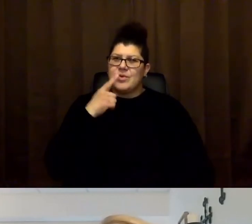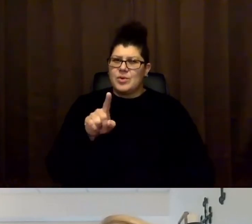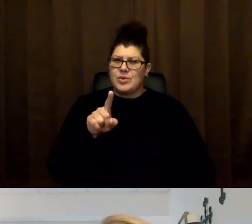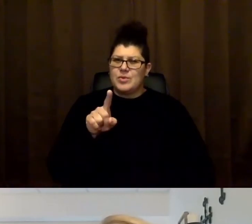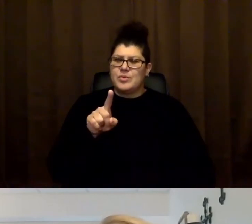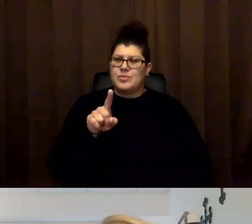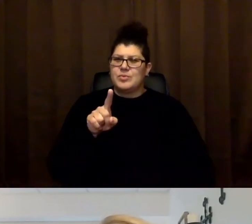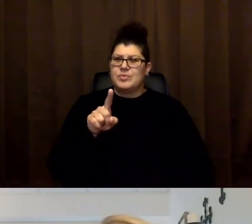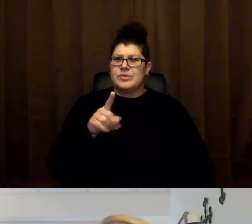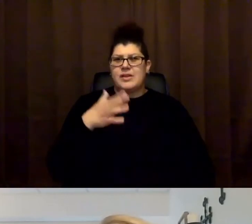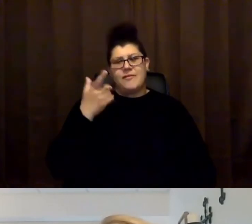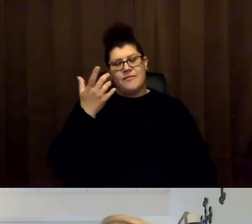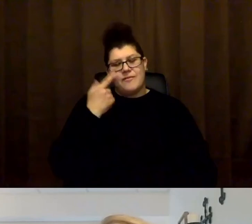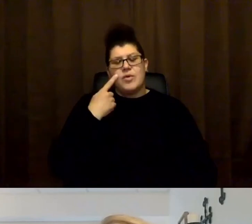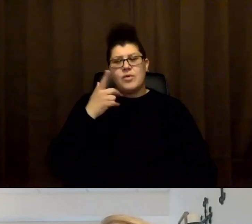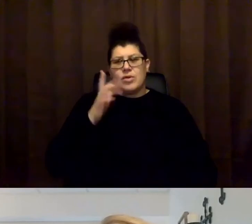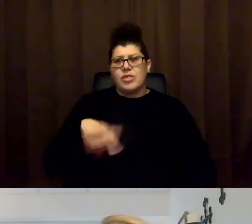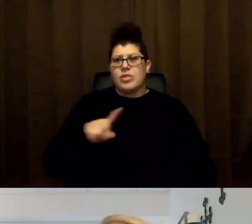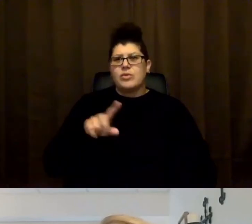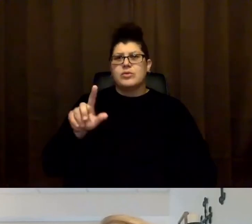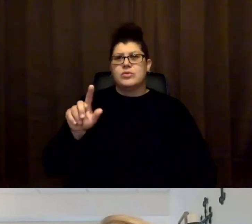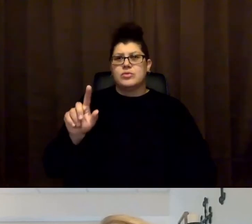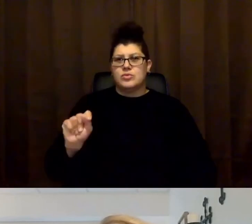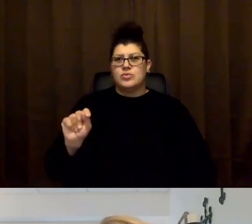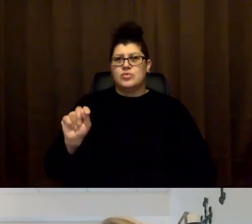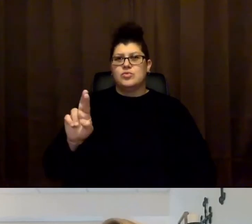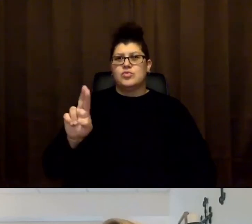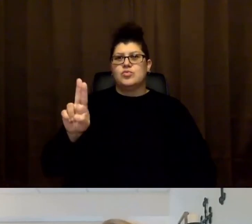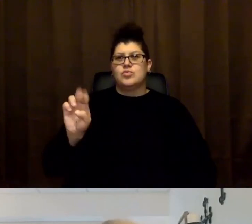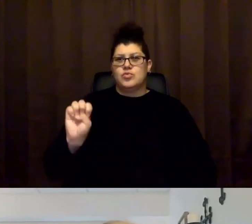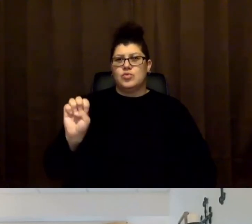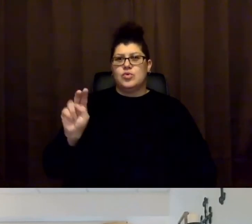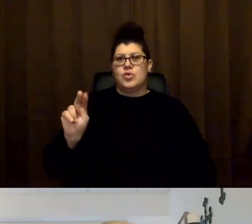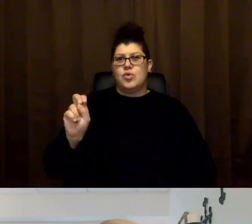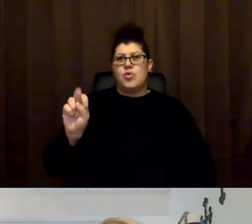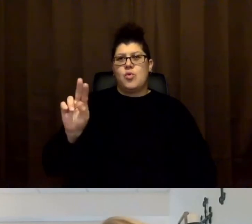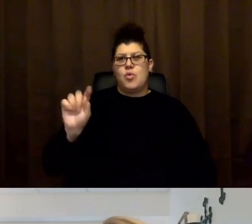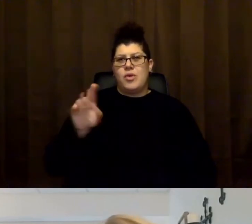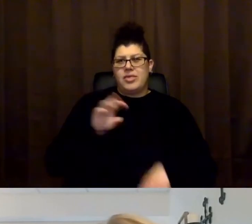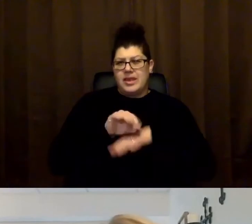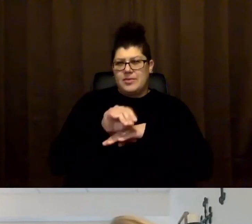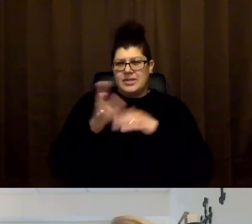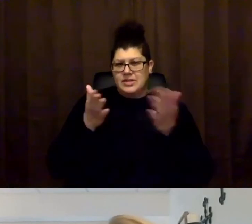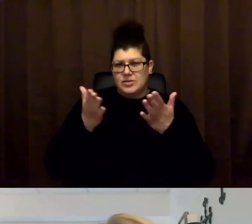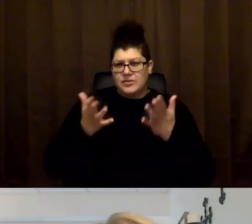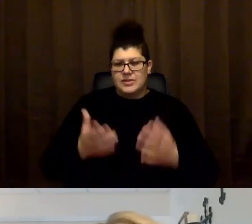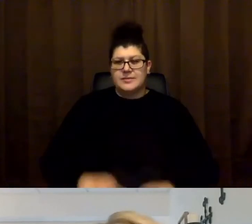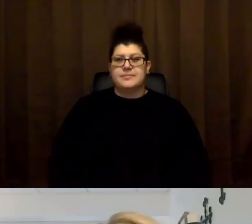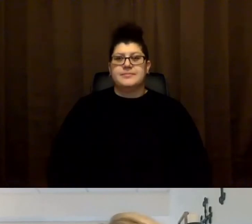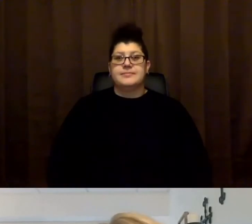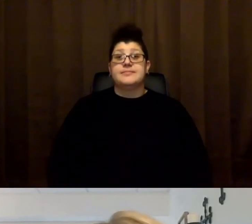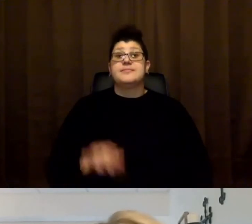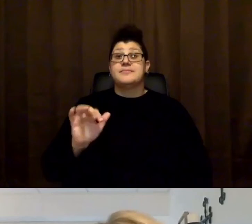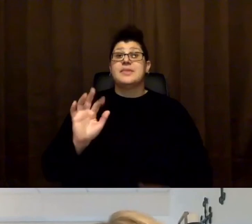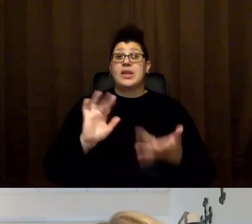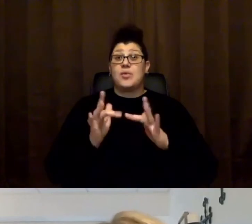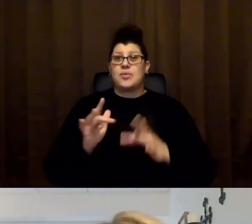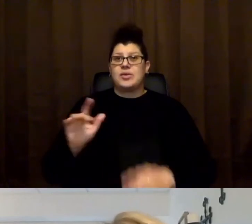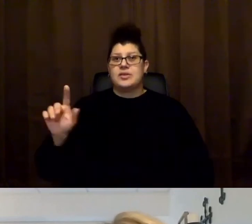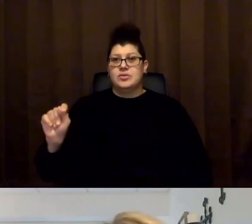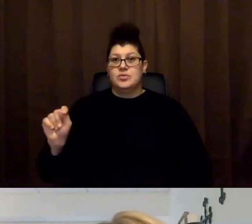counseling services? Is there a phone number or website? What's the best way for people to connect in? Absolutely. So our website is